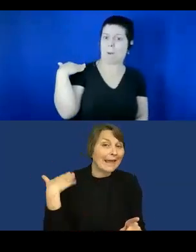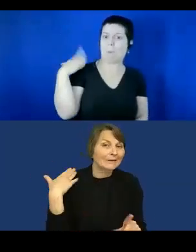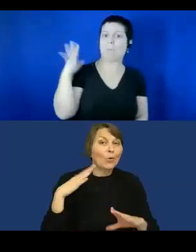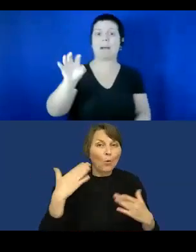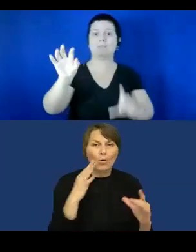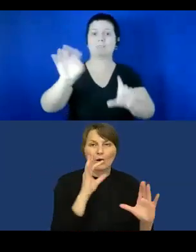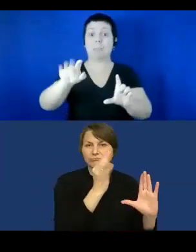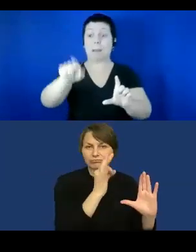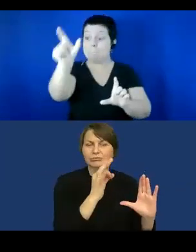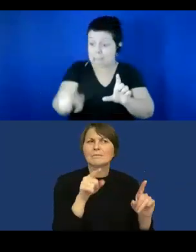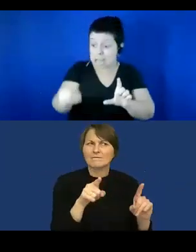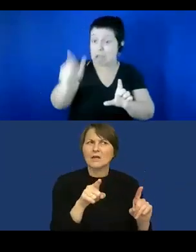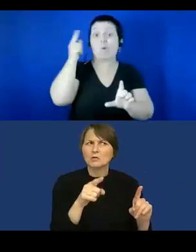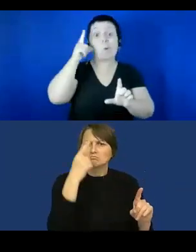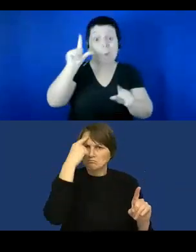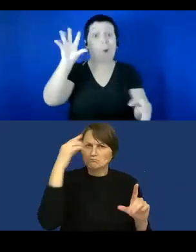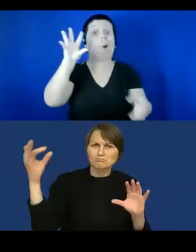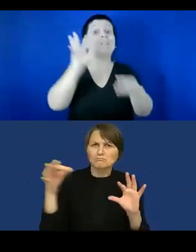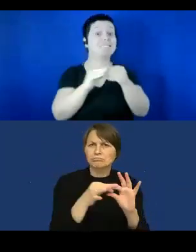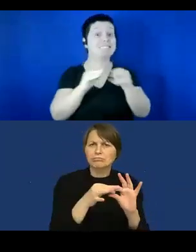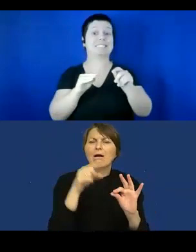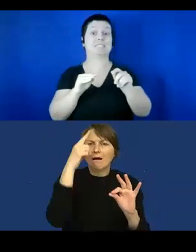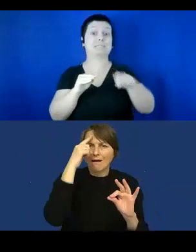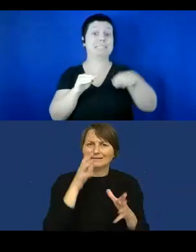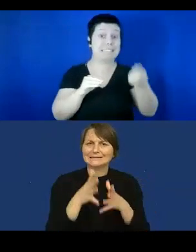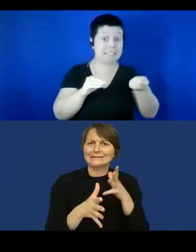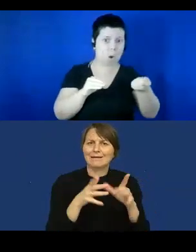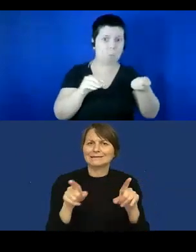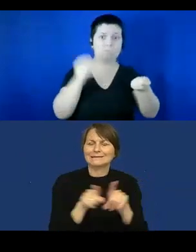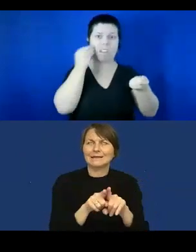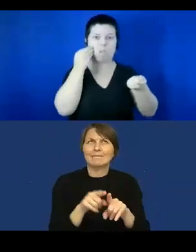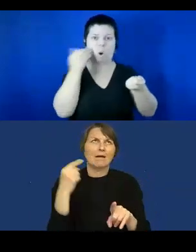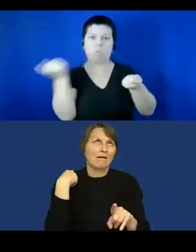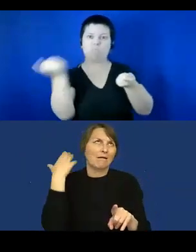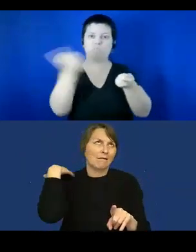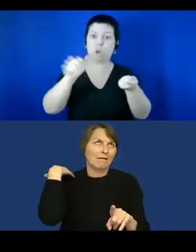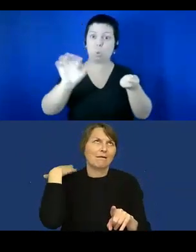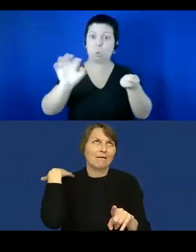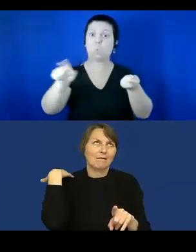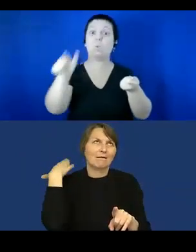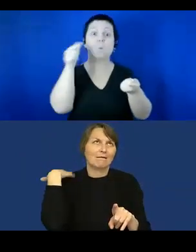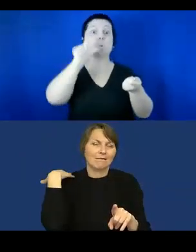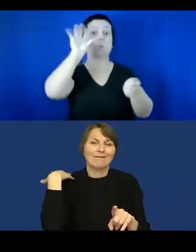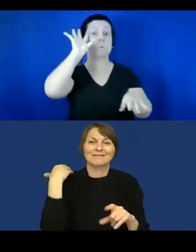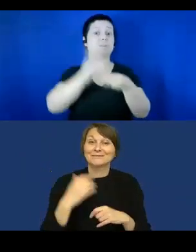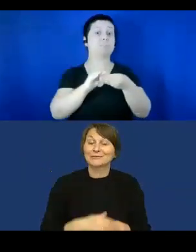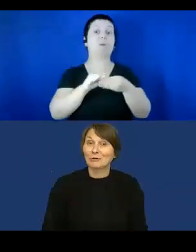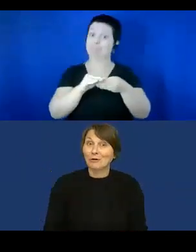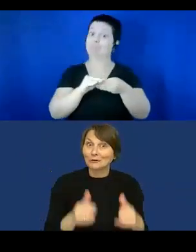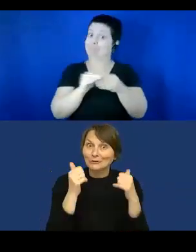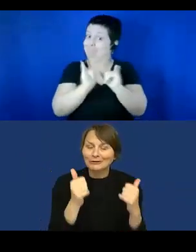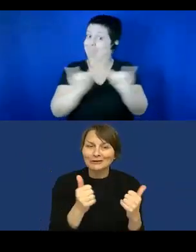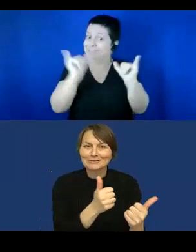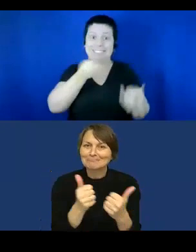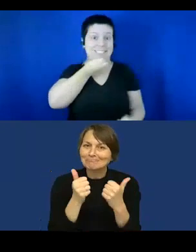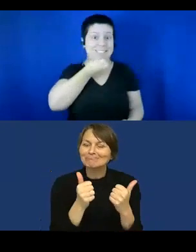the sign that we were trying to imitate. So this is very good news, because it means, because